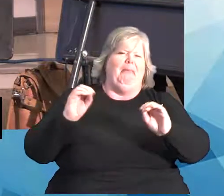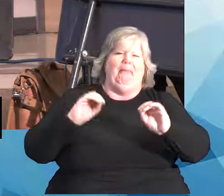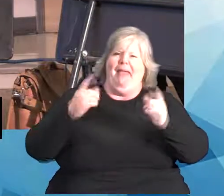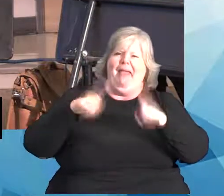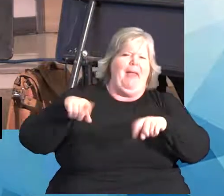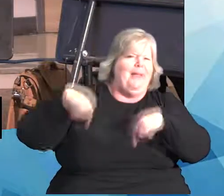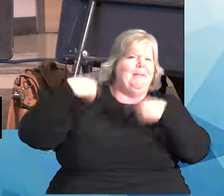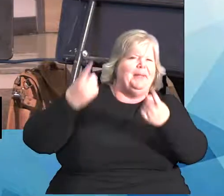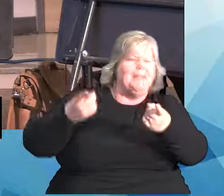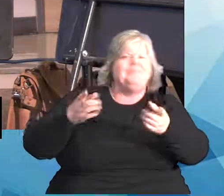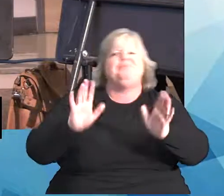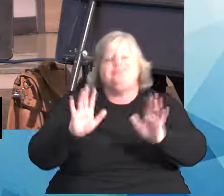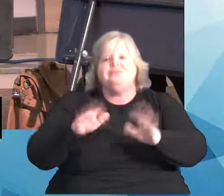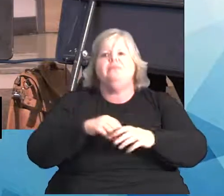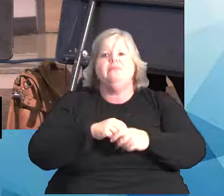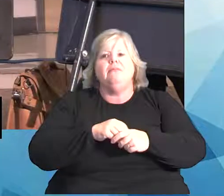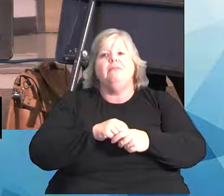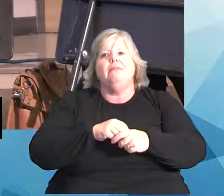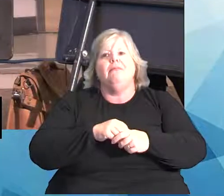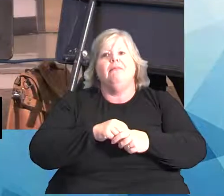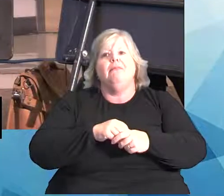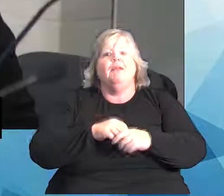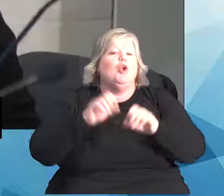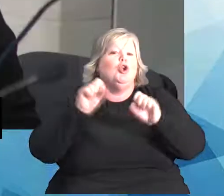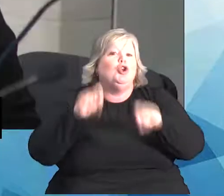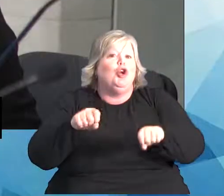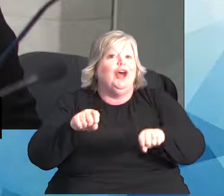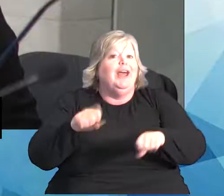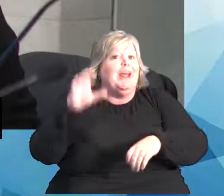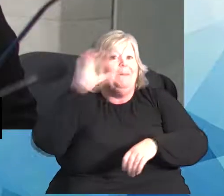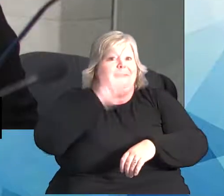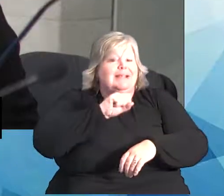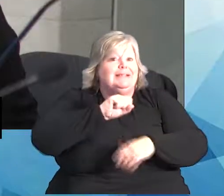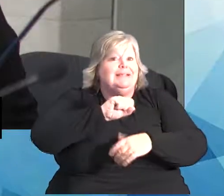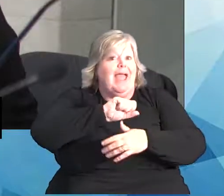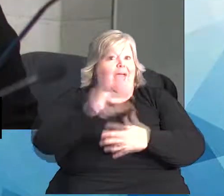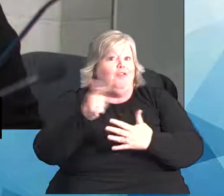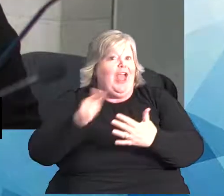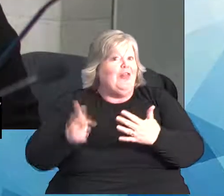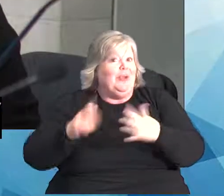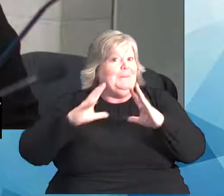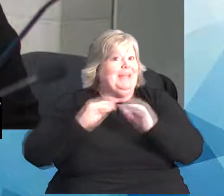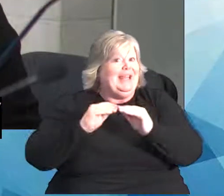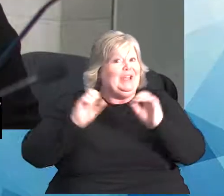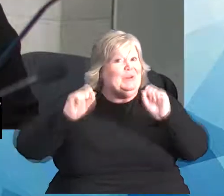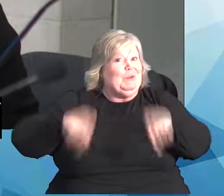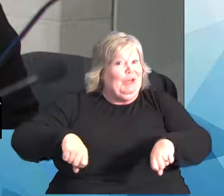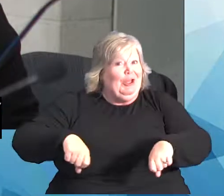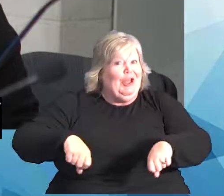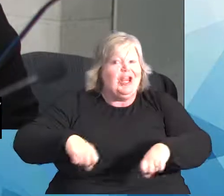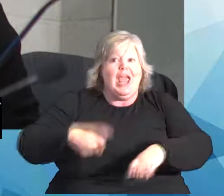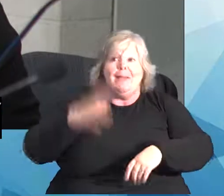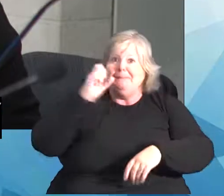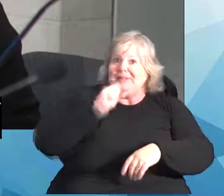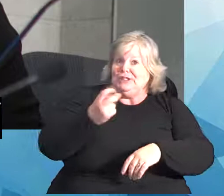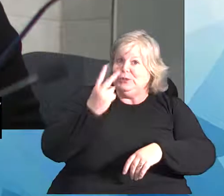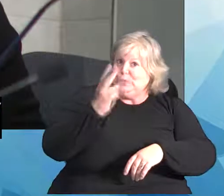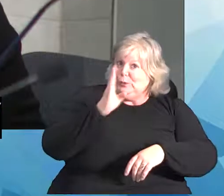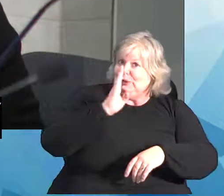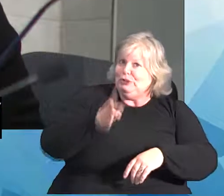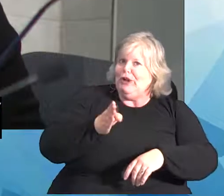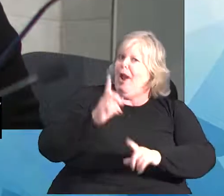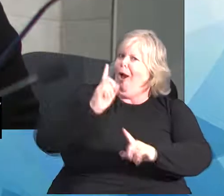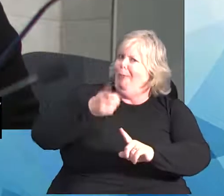But although you can get around that by missing every other meeting, so maybe that's not a great item either. But from my